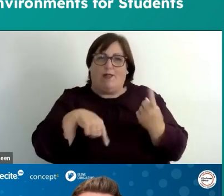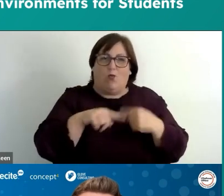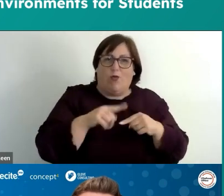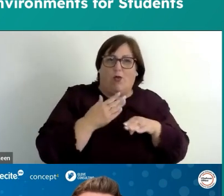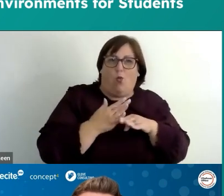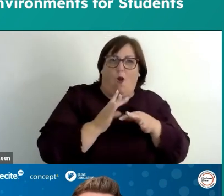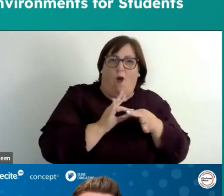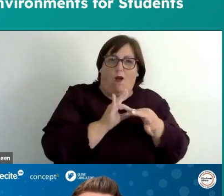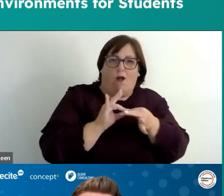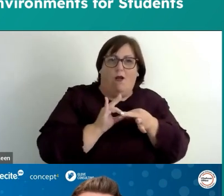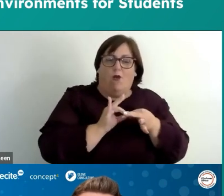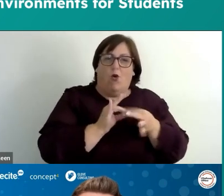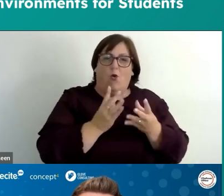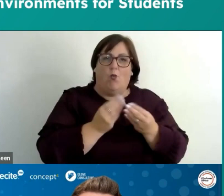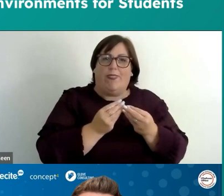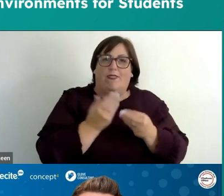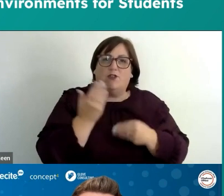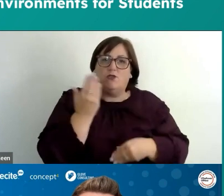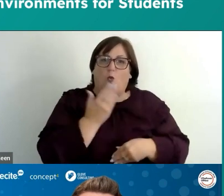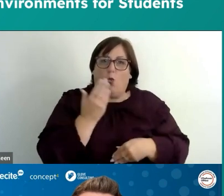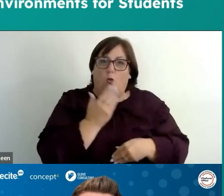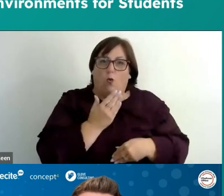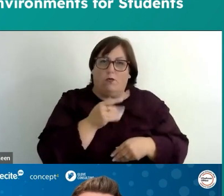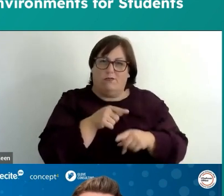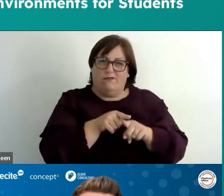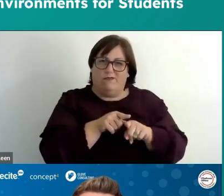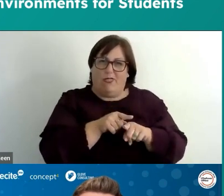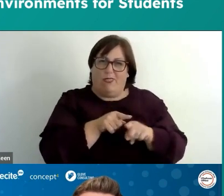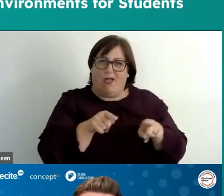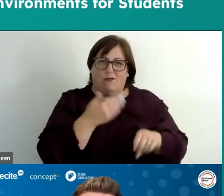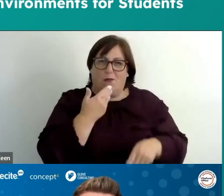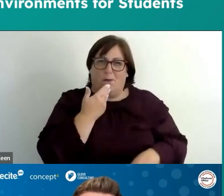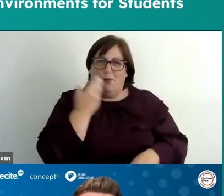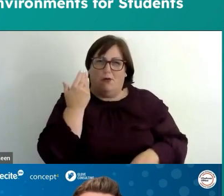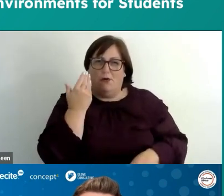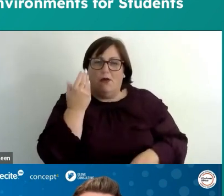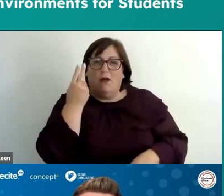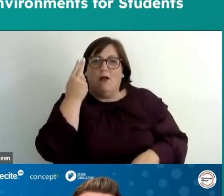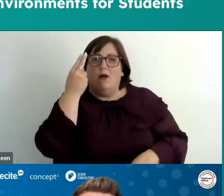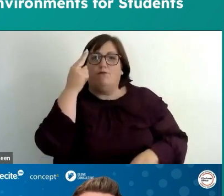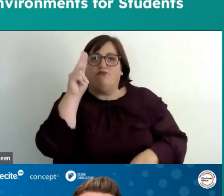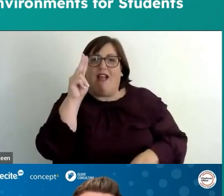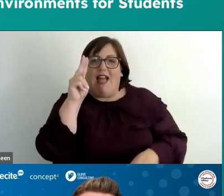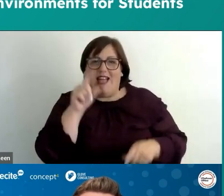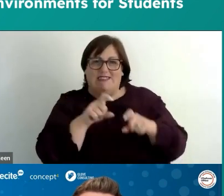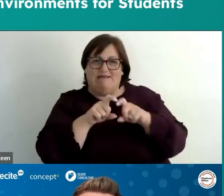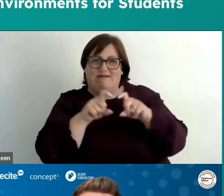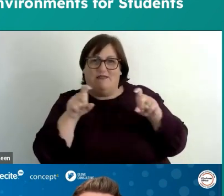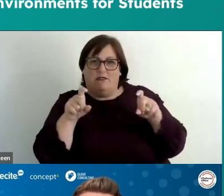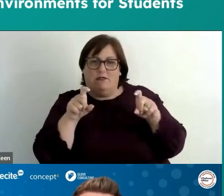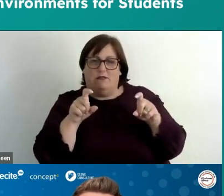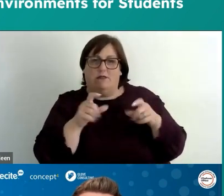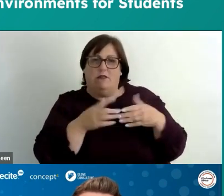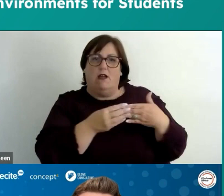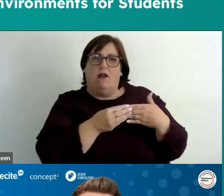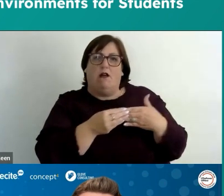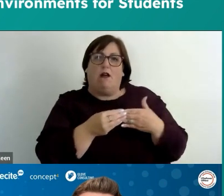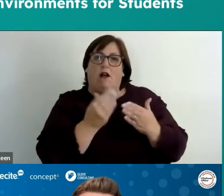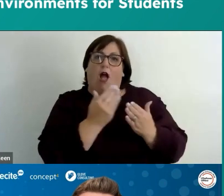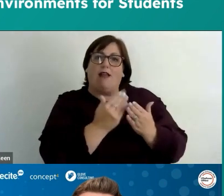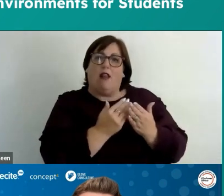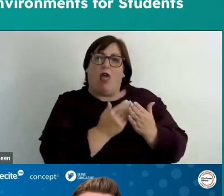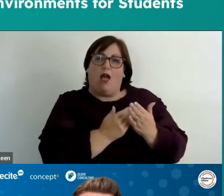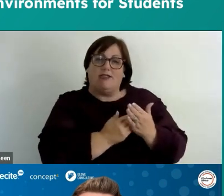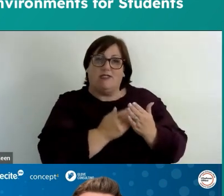often they don't have brand guidelines. So there's a basic start point there for those guys to actually produce some